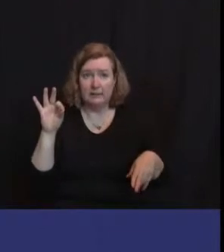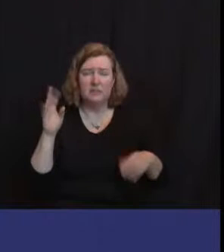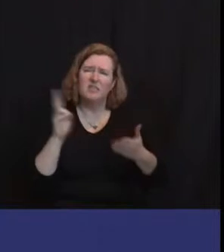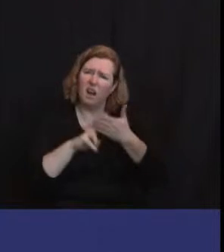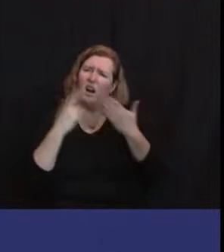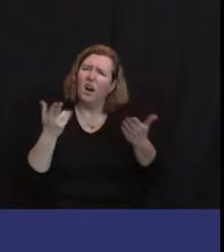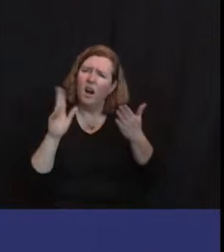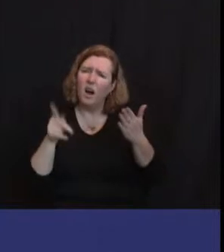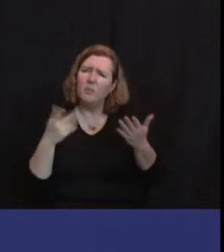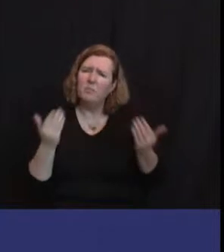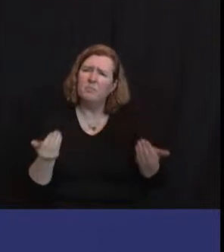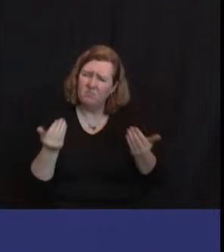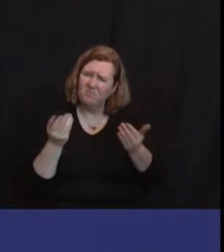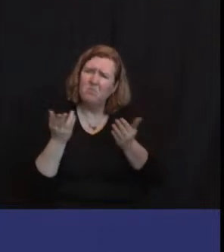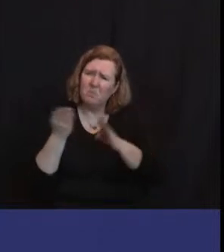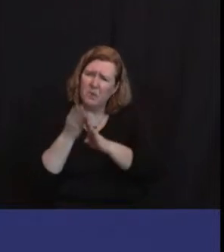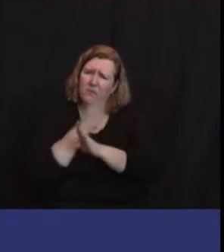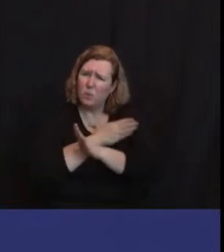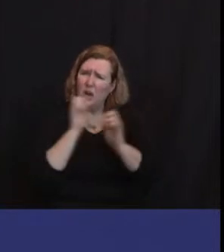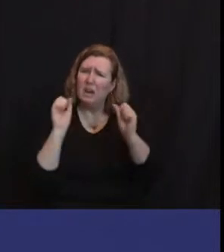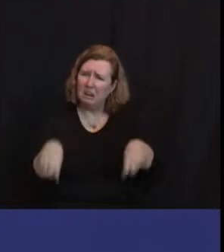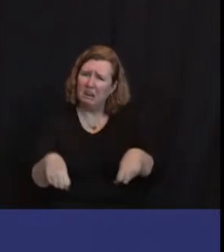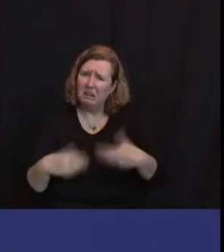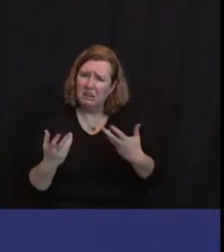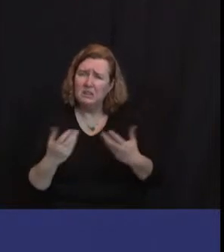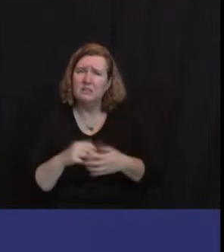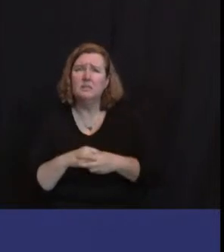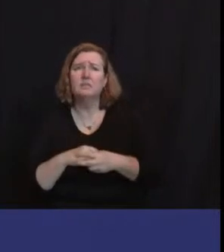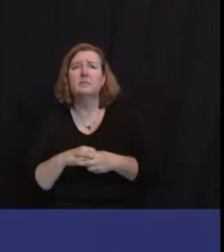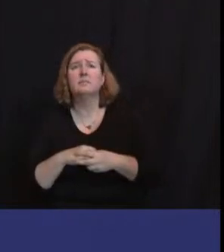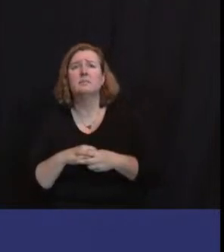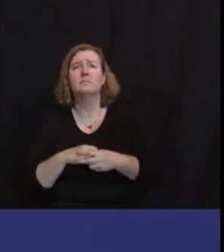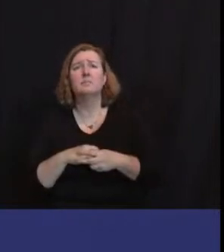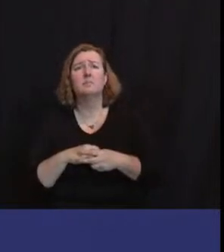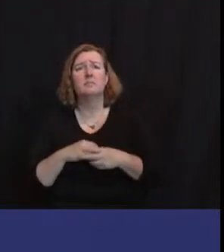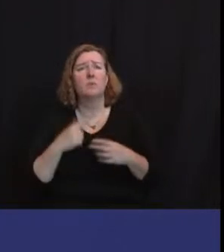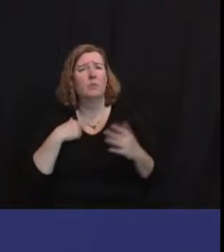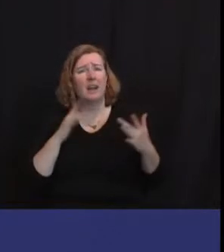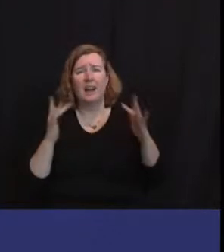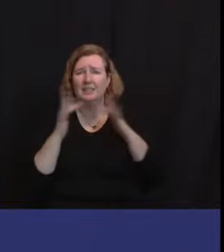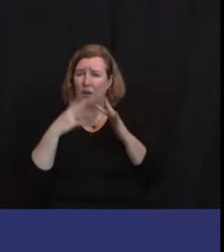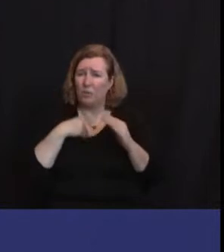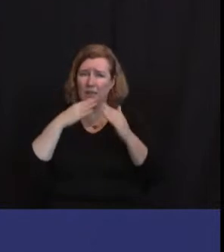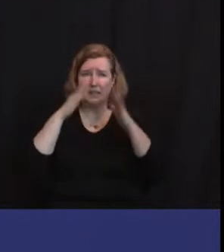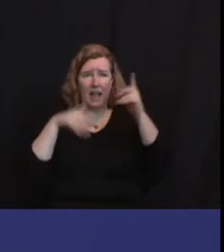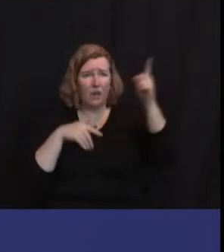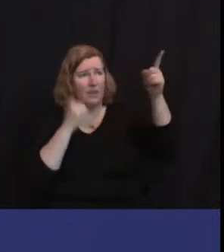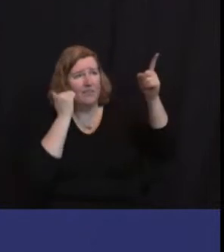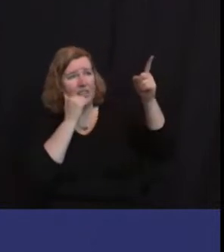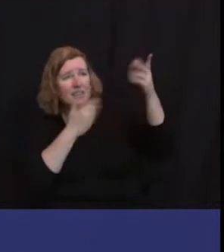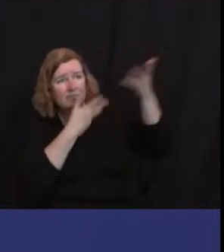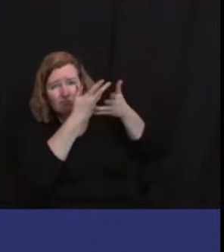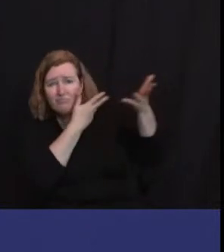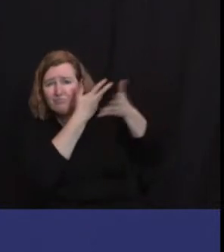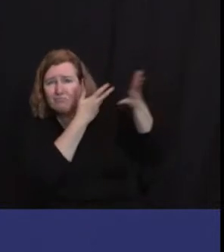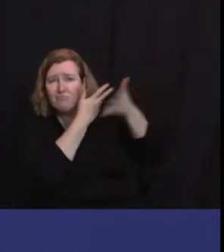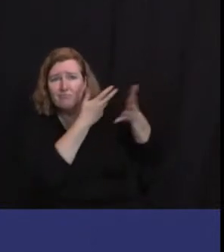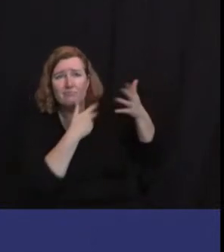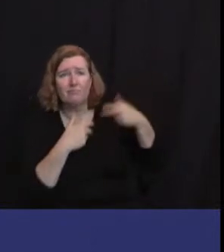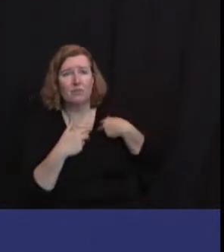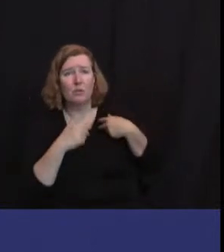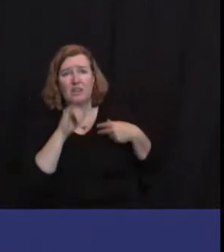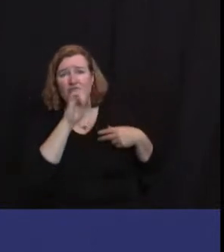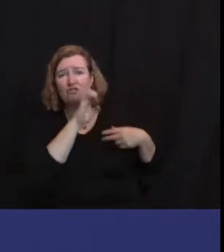people certainty and peace of mind. We're on with the White House all the time. I was on with Jeff Zients on Saturday. He and I spoke again on